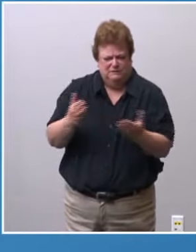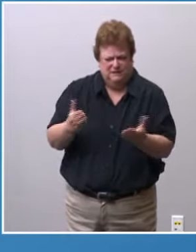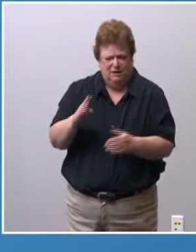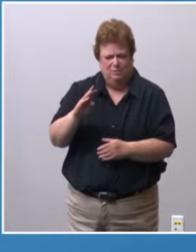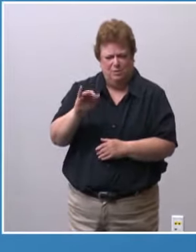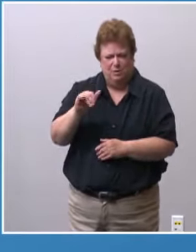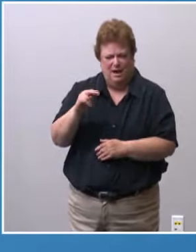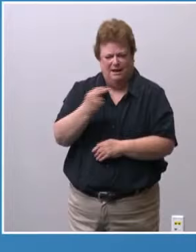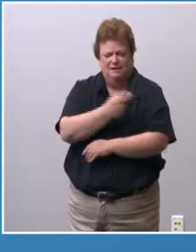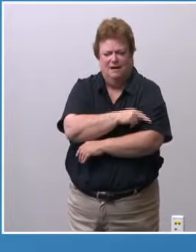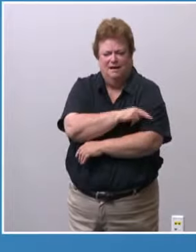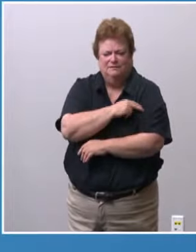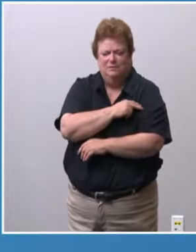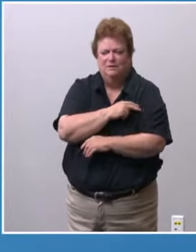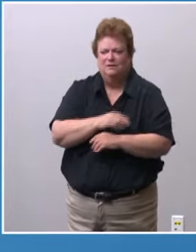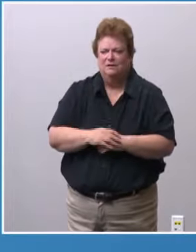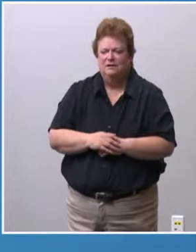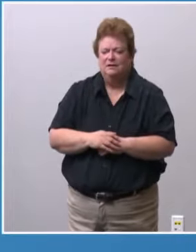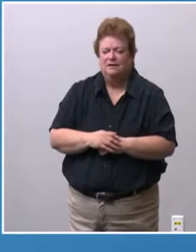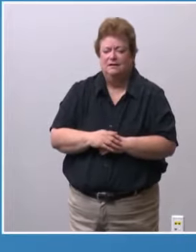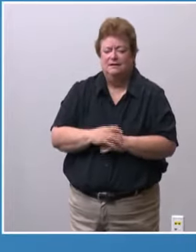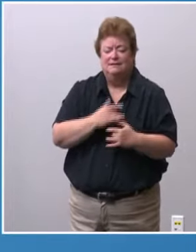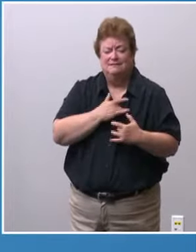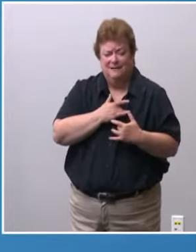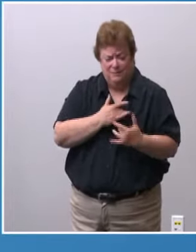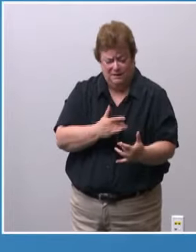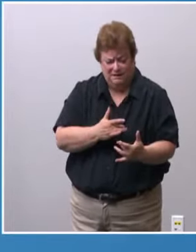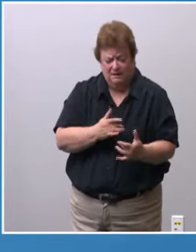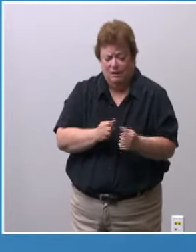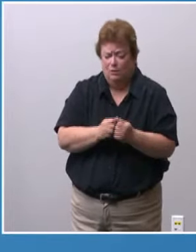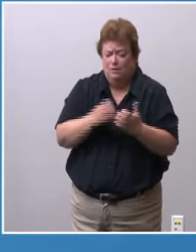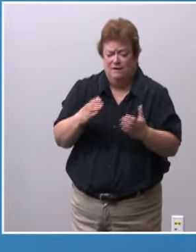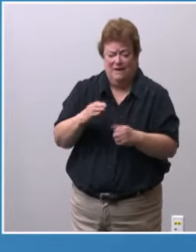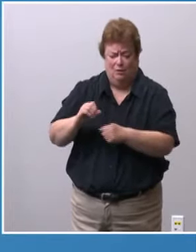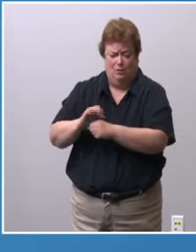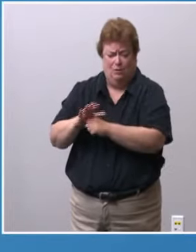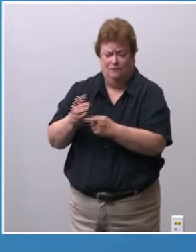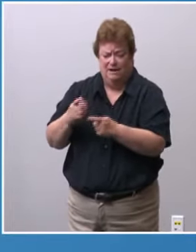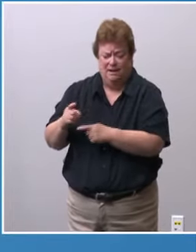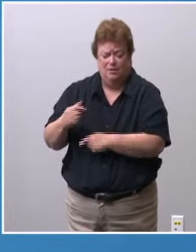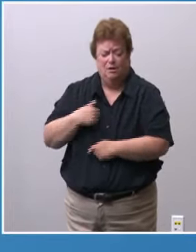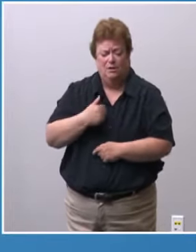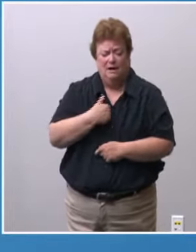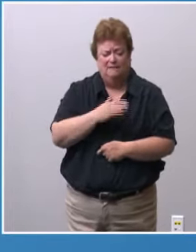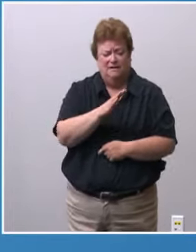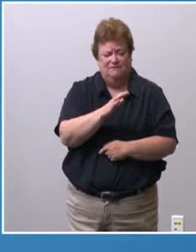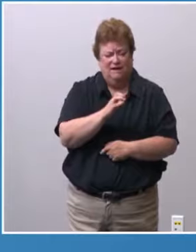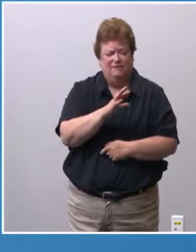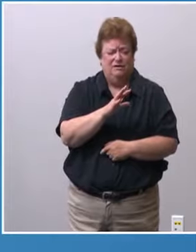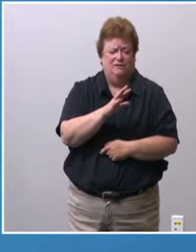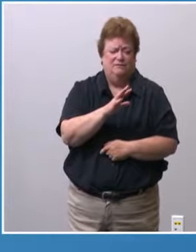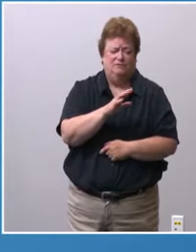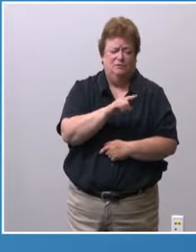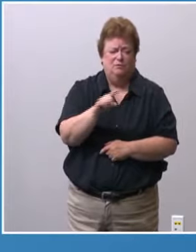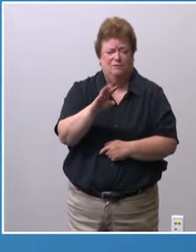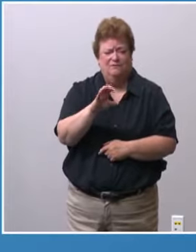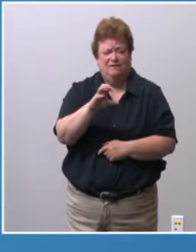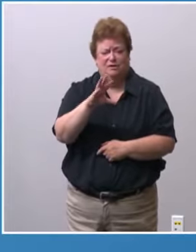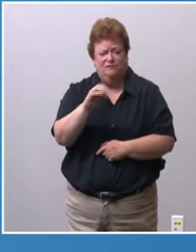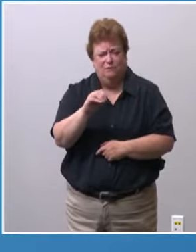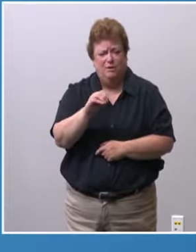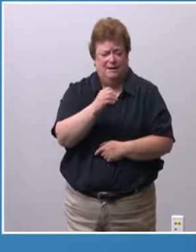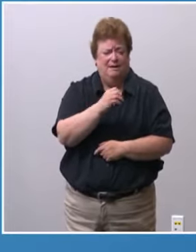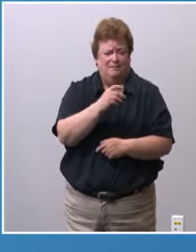maybe a little bit more detail on that today. Typically, without COVID, we run between 500 and 540 inpatients at